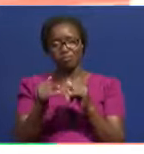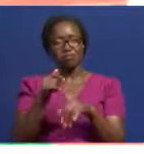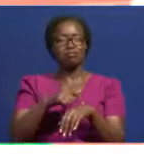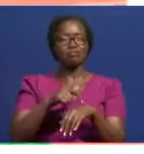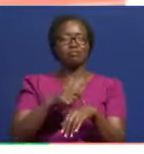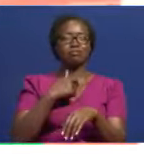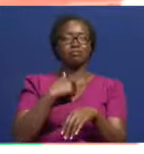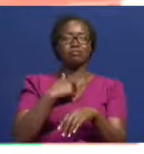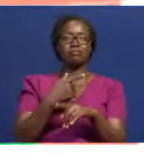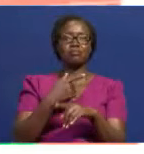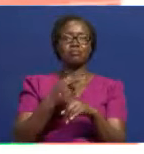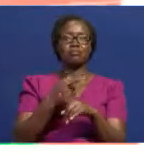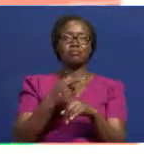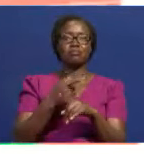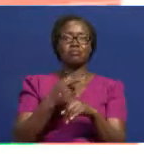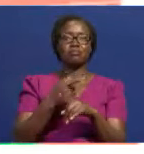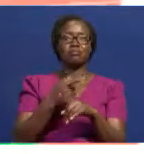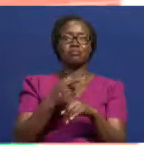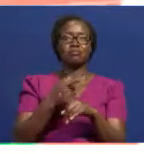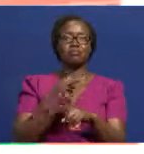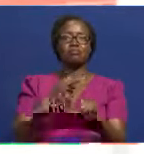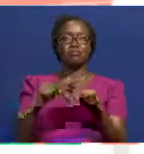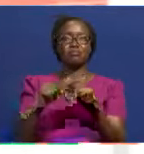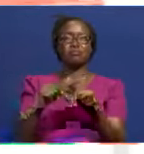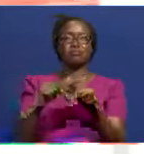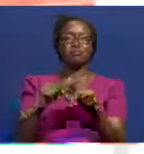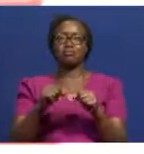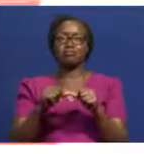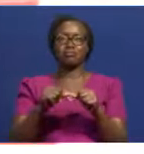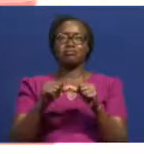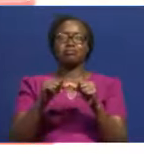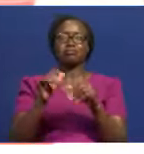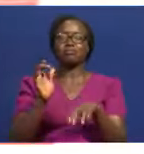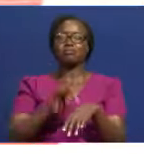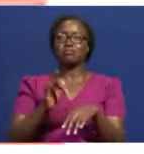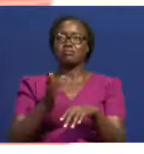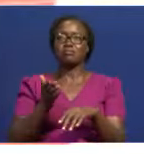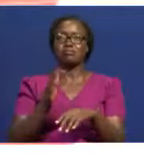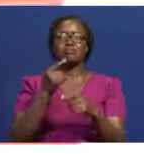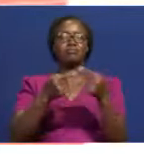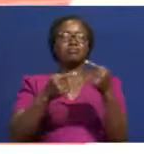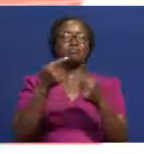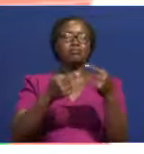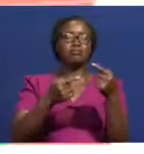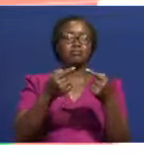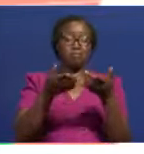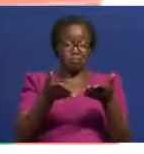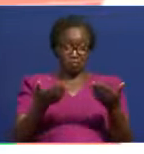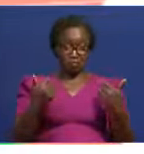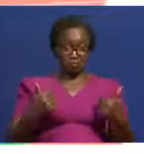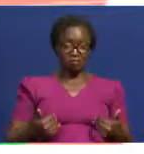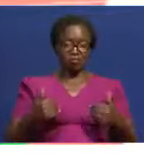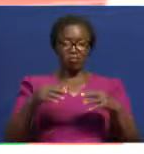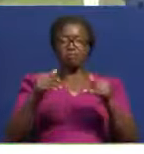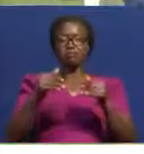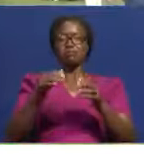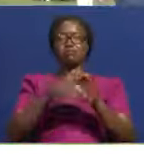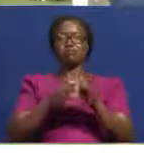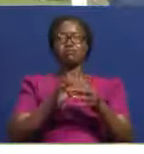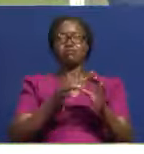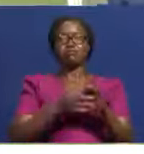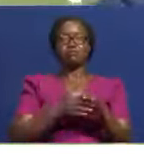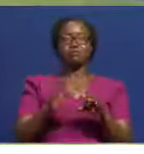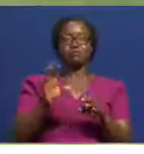for me. But luckily, the injury, and I came back to compete, and here I am, qualified for the Olympics.